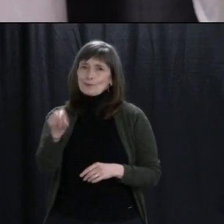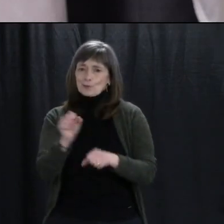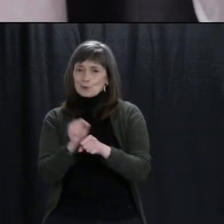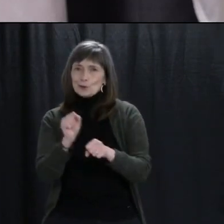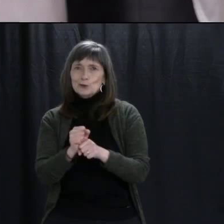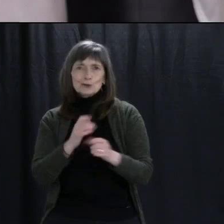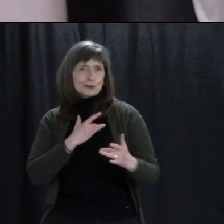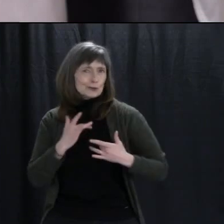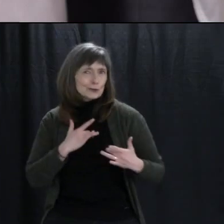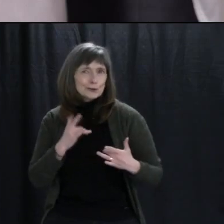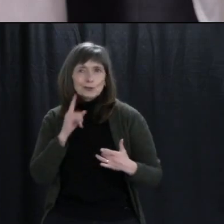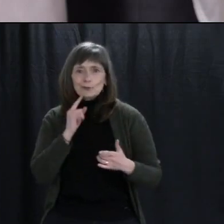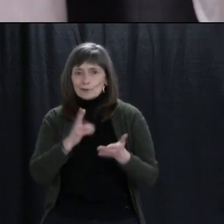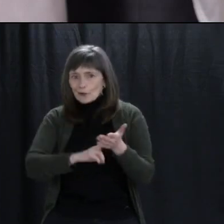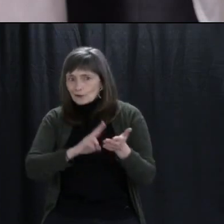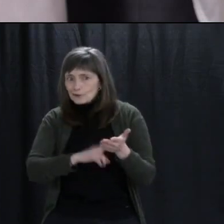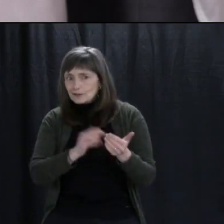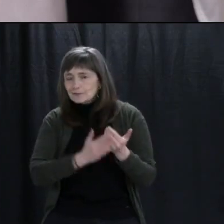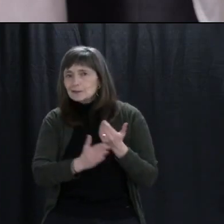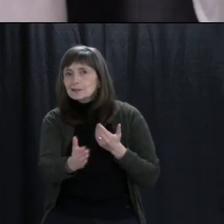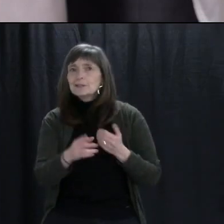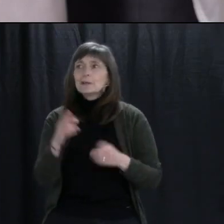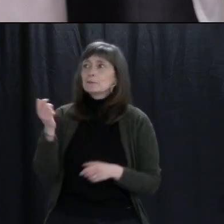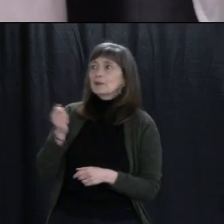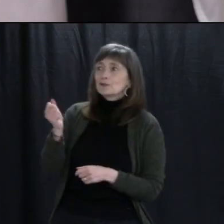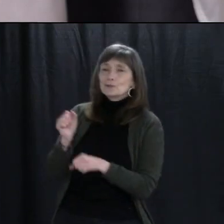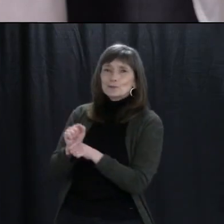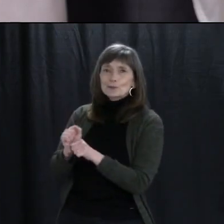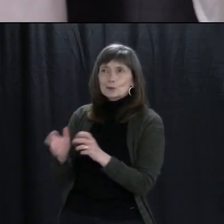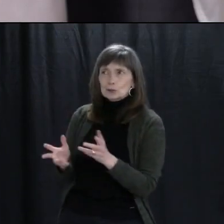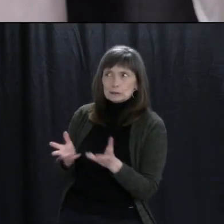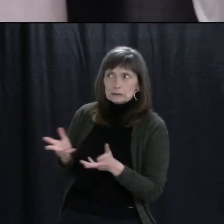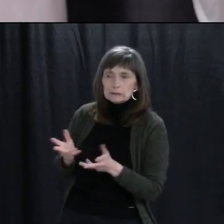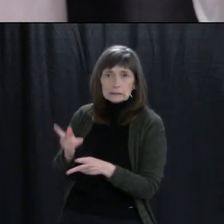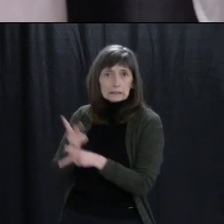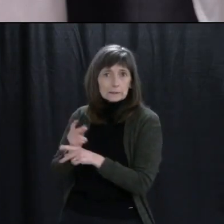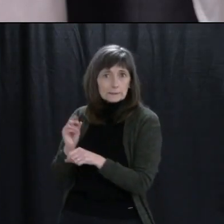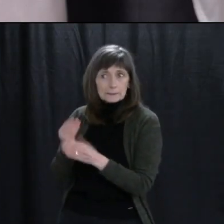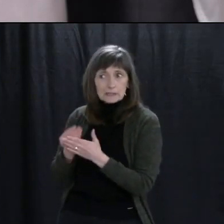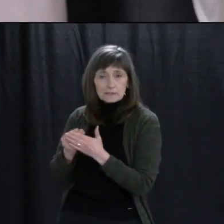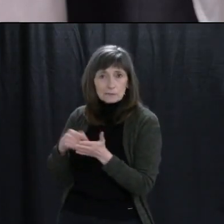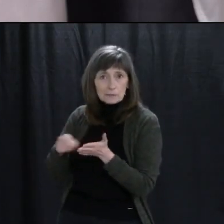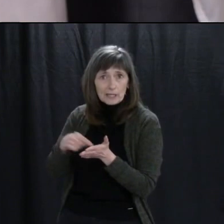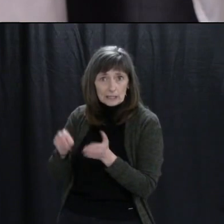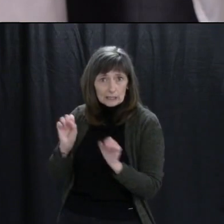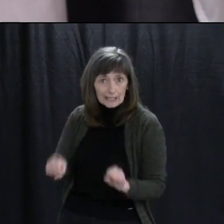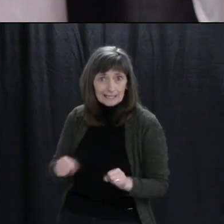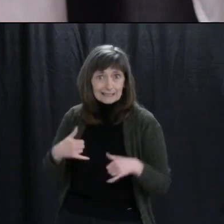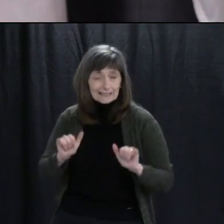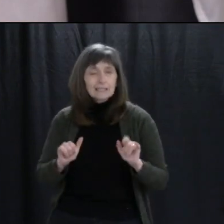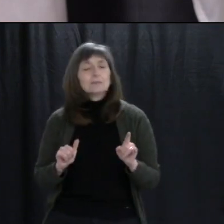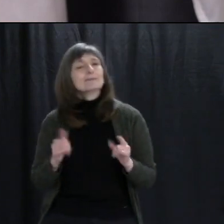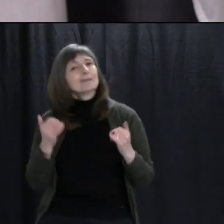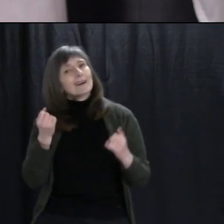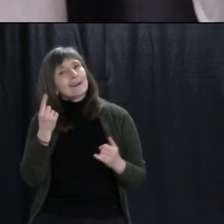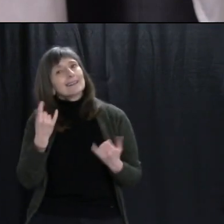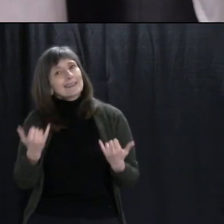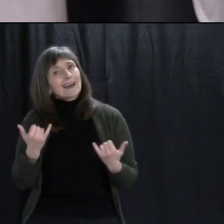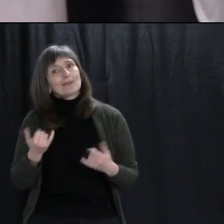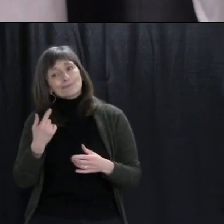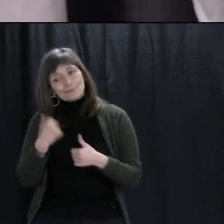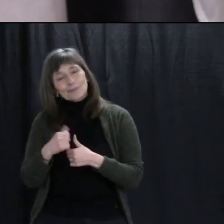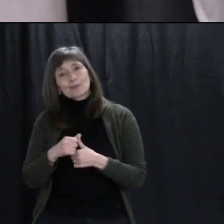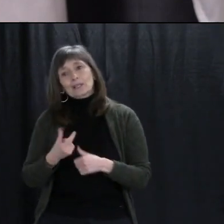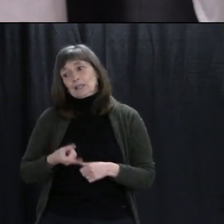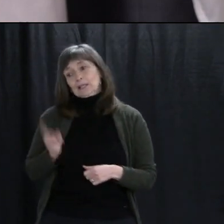our pensioners, the pension is intact, I will say. So we've been now have the borrowing capacity. We have $2 billion that went through the House of